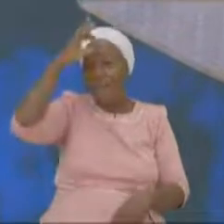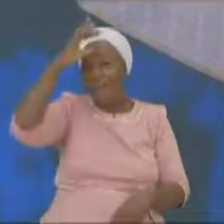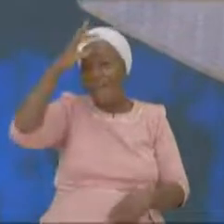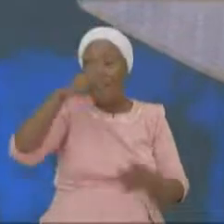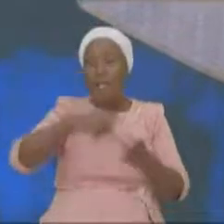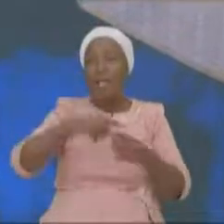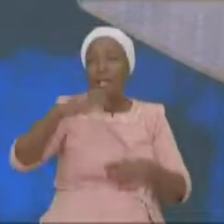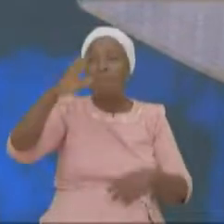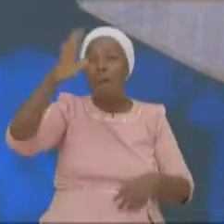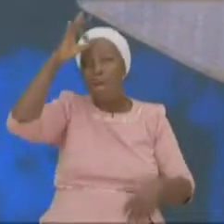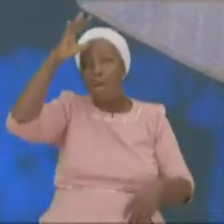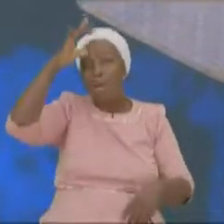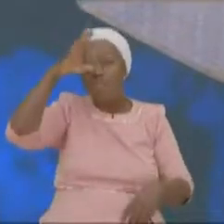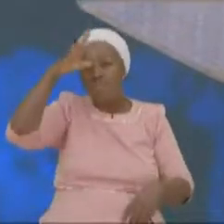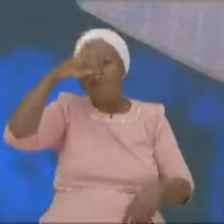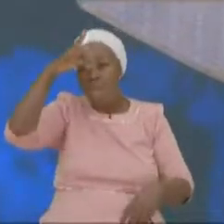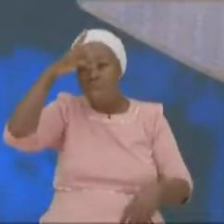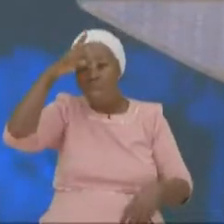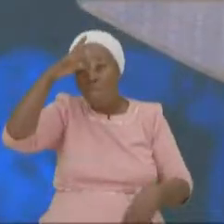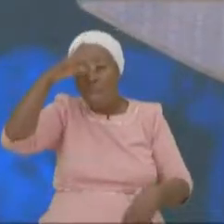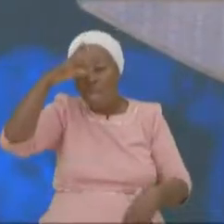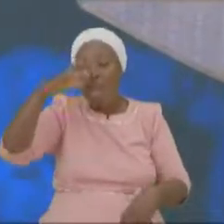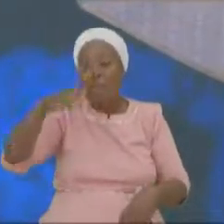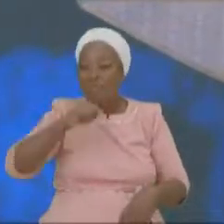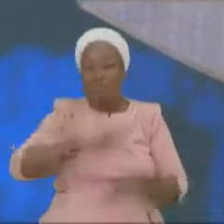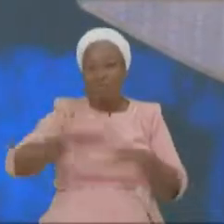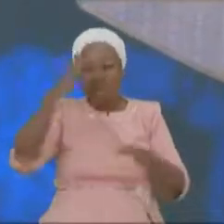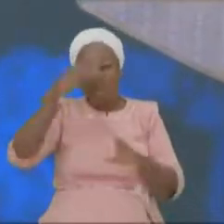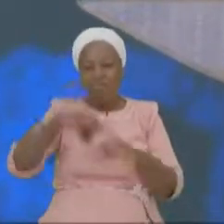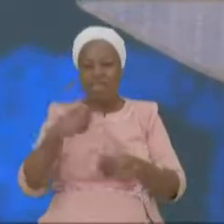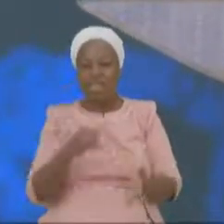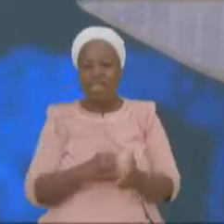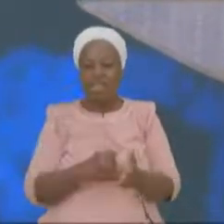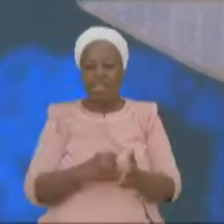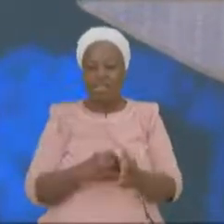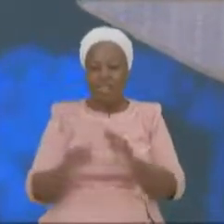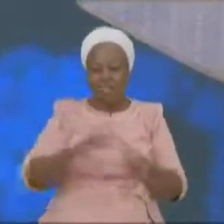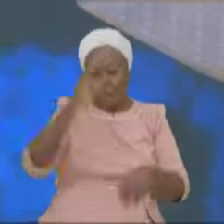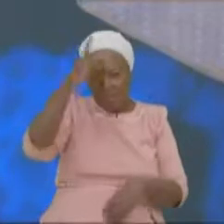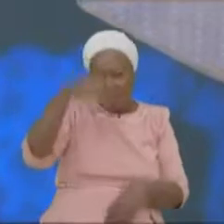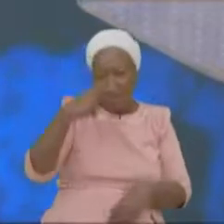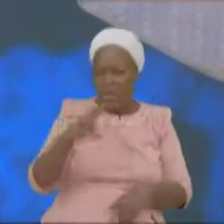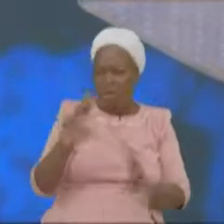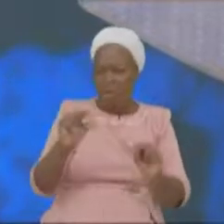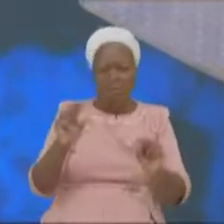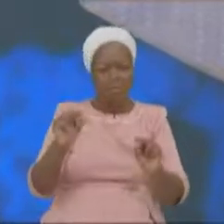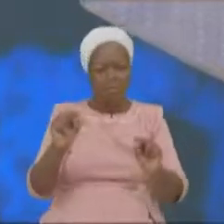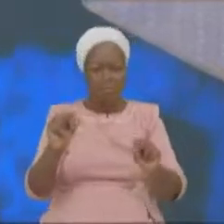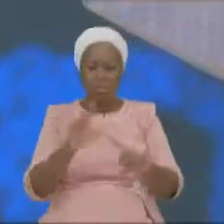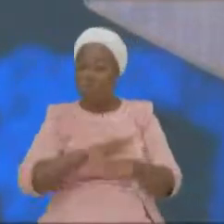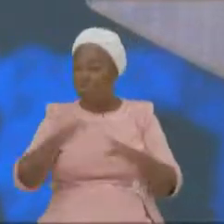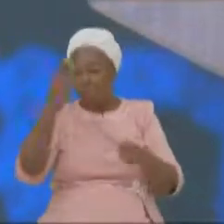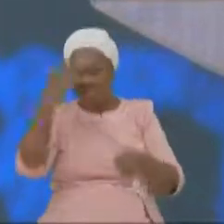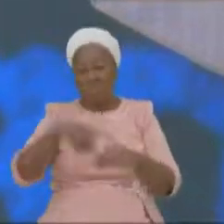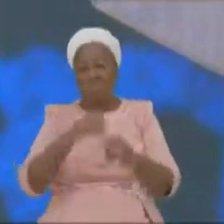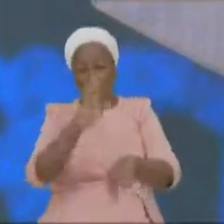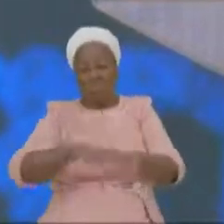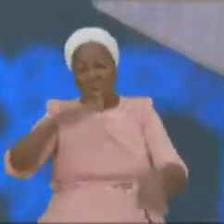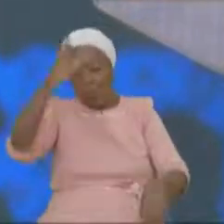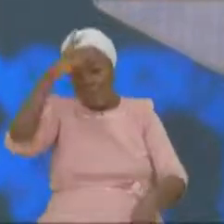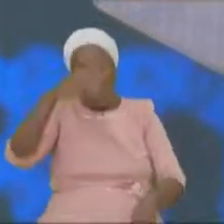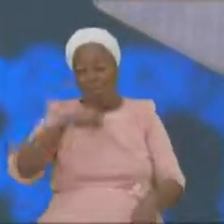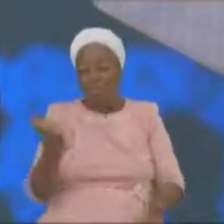dada. Did daddy say, that's enough? You don't know how to pronounce daddy,